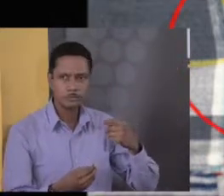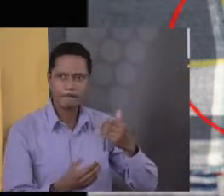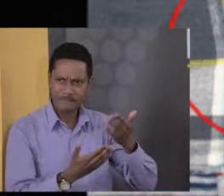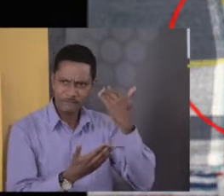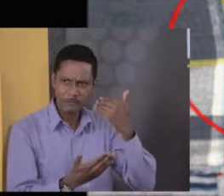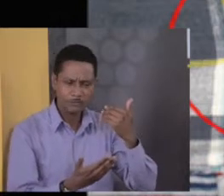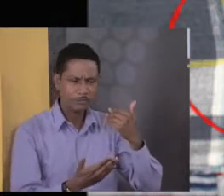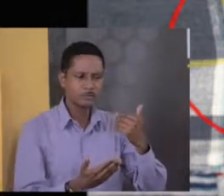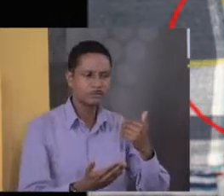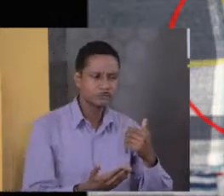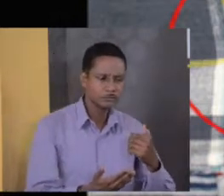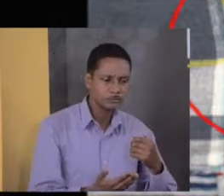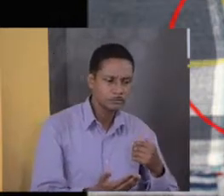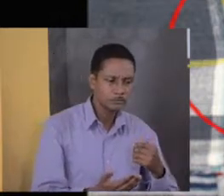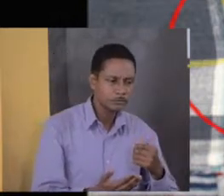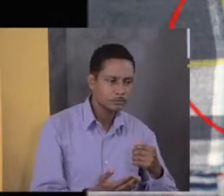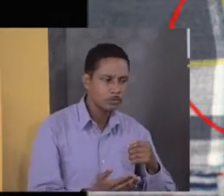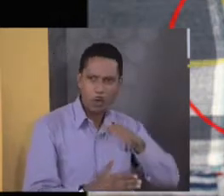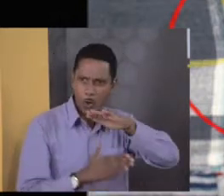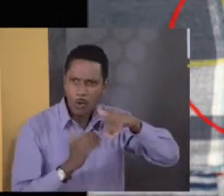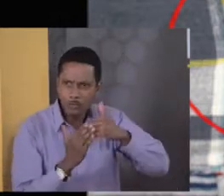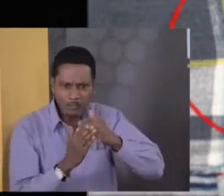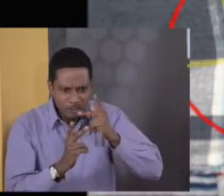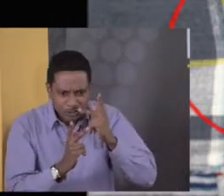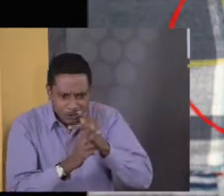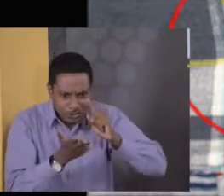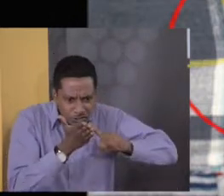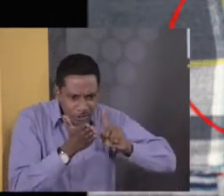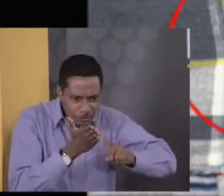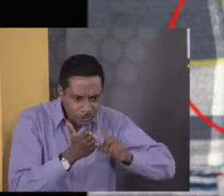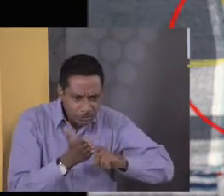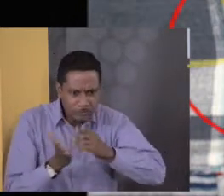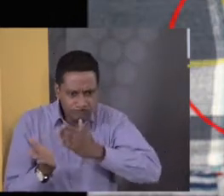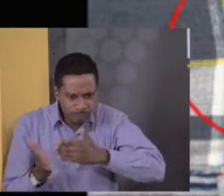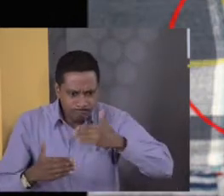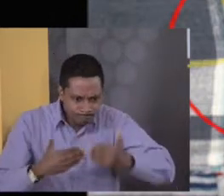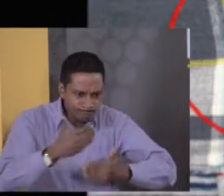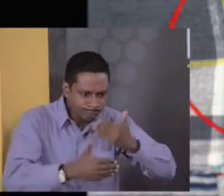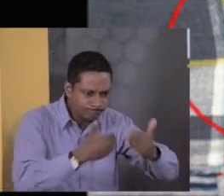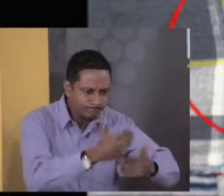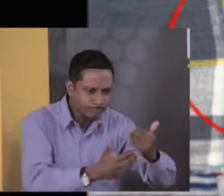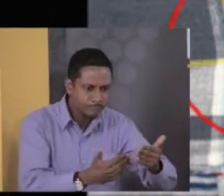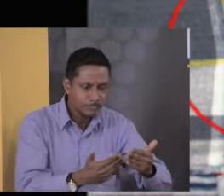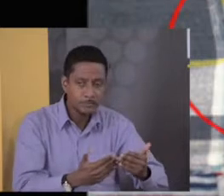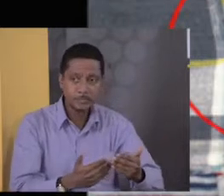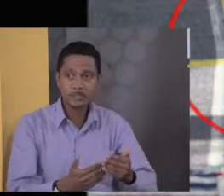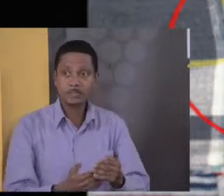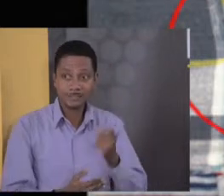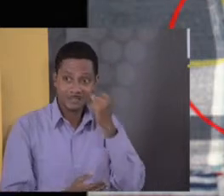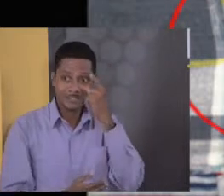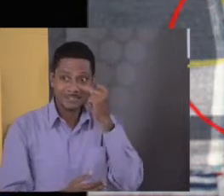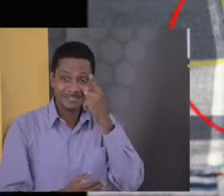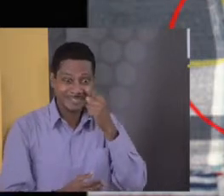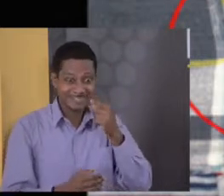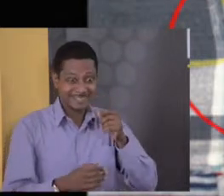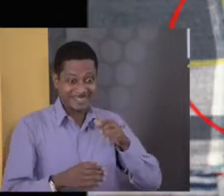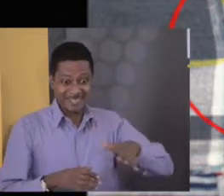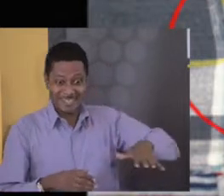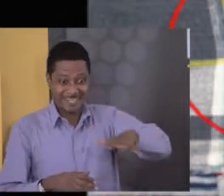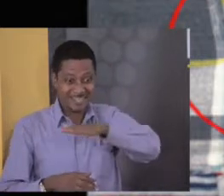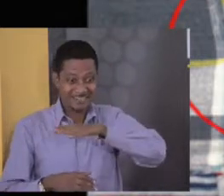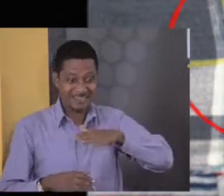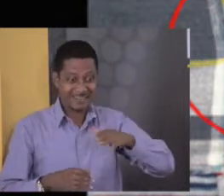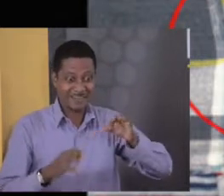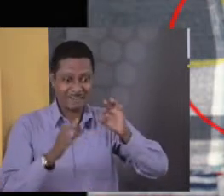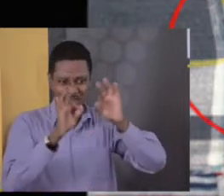also been done at the facility. But it's once it gets to the facility then it's up to the inspection